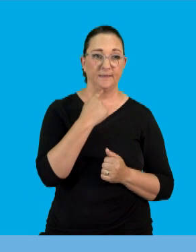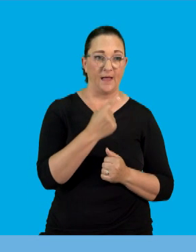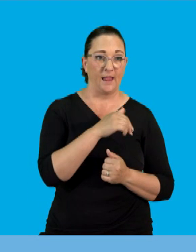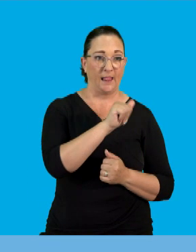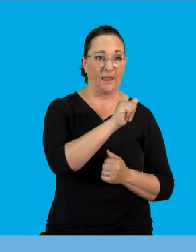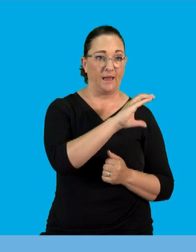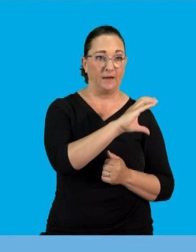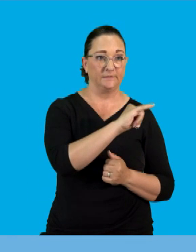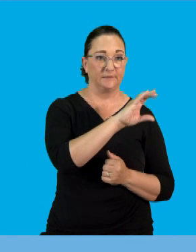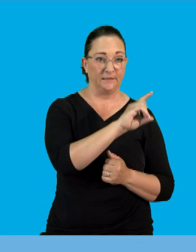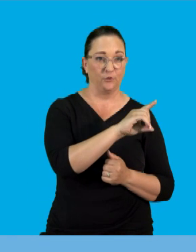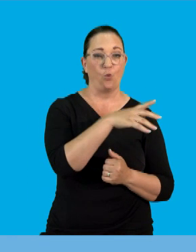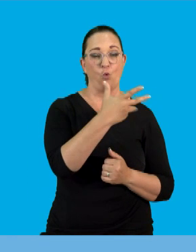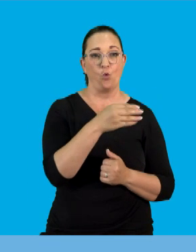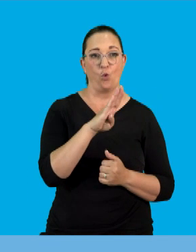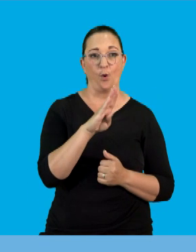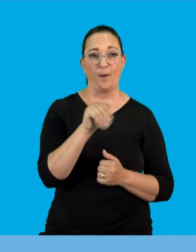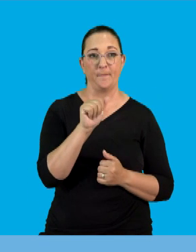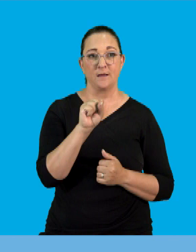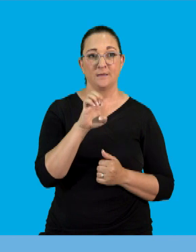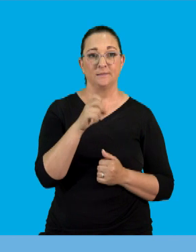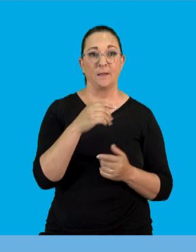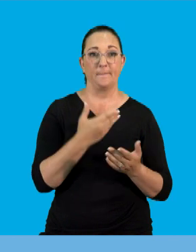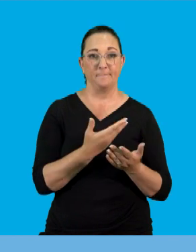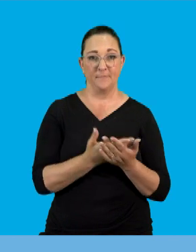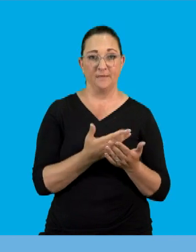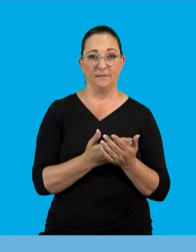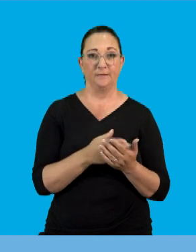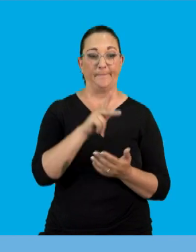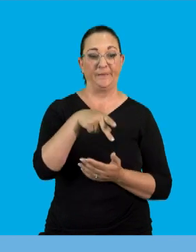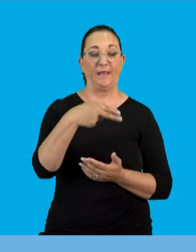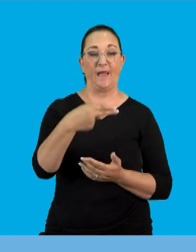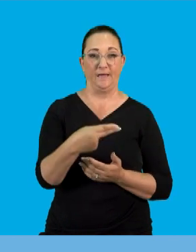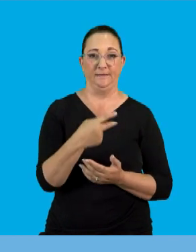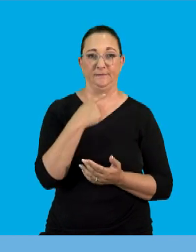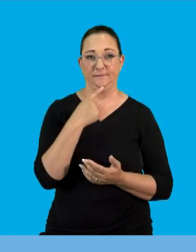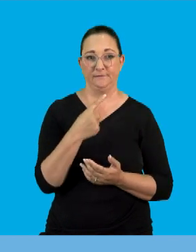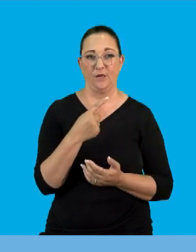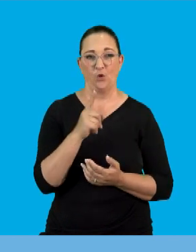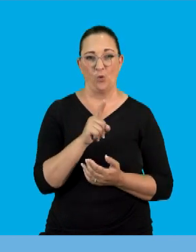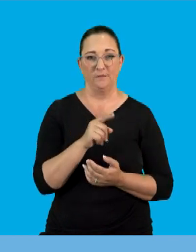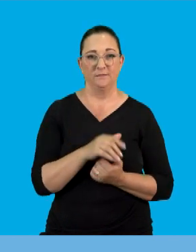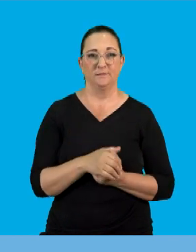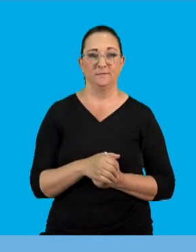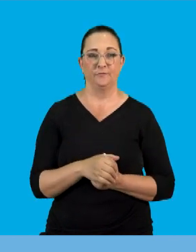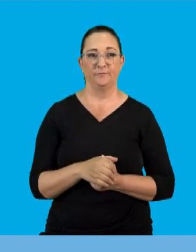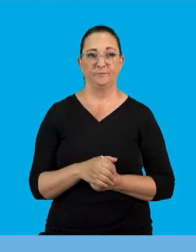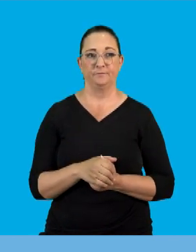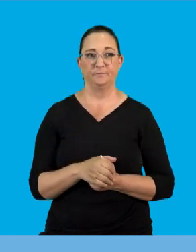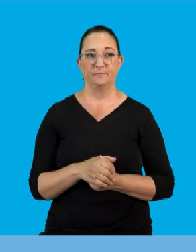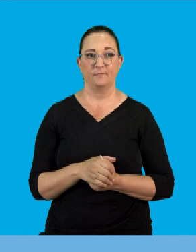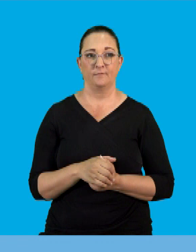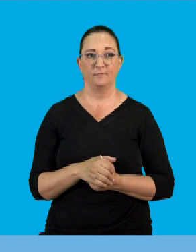an acid or a base, however, it also tells us its approximate pH. So what is this